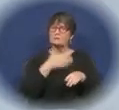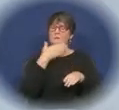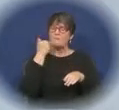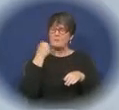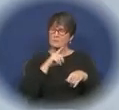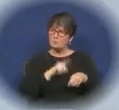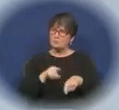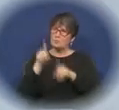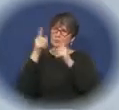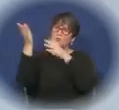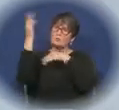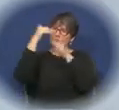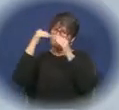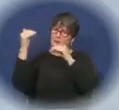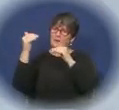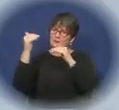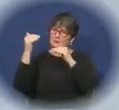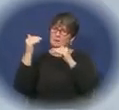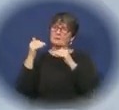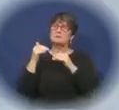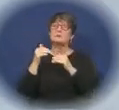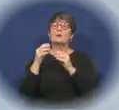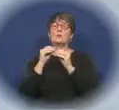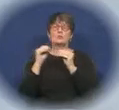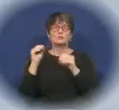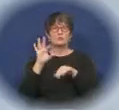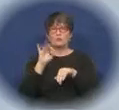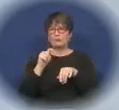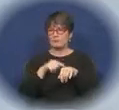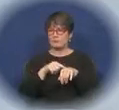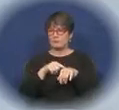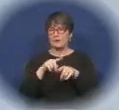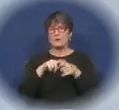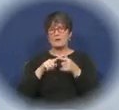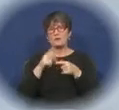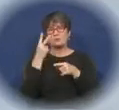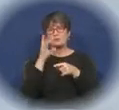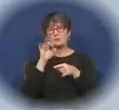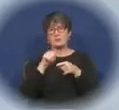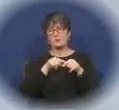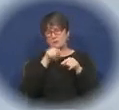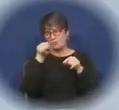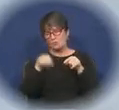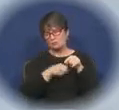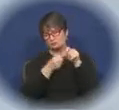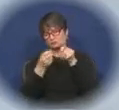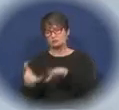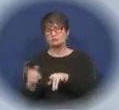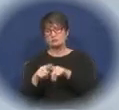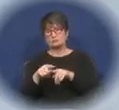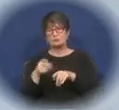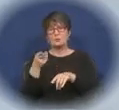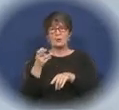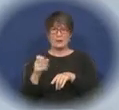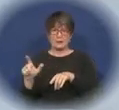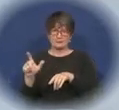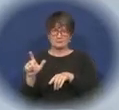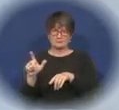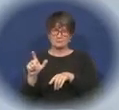better for you to enter into life crippled than with 2 feet to be thrown into